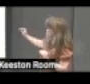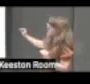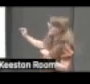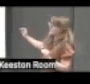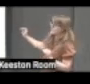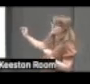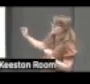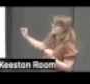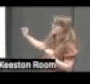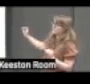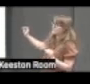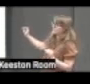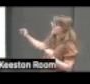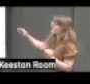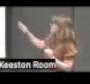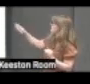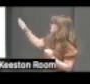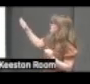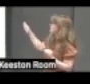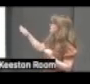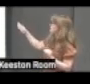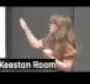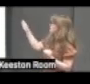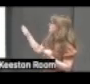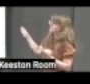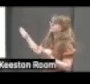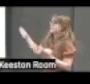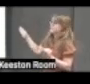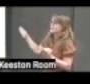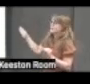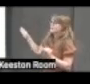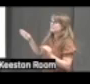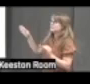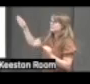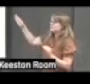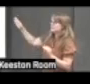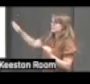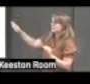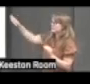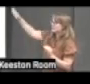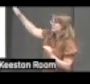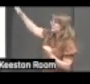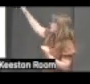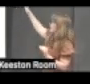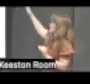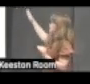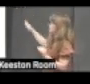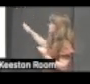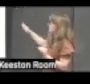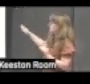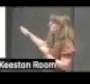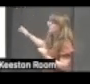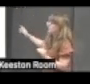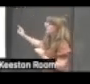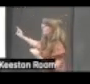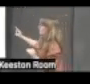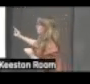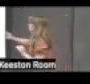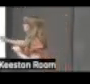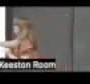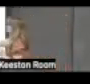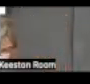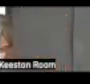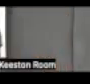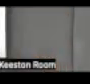shape where we can put the animals into the different pens. We can shift them across the entire U.